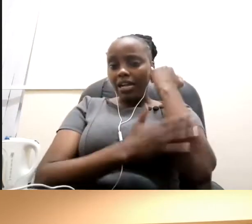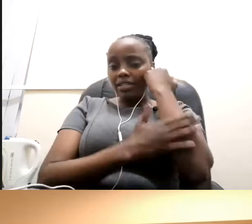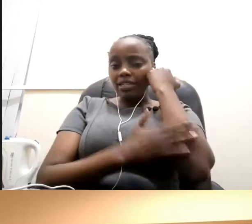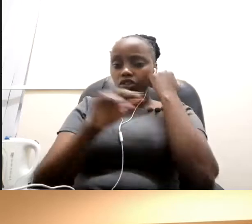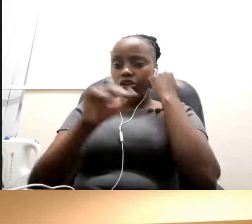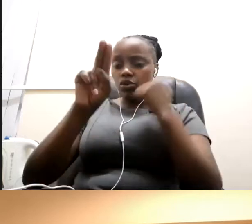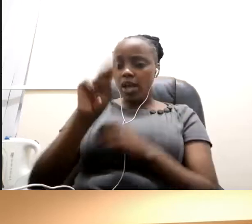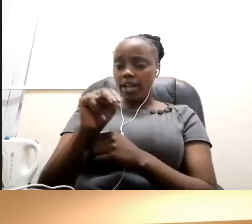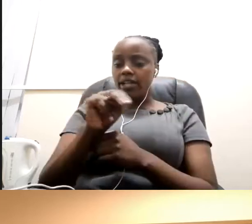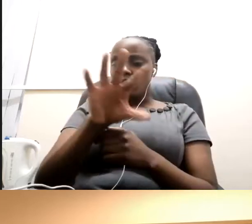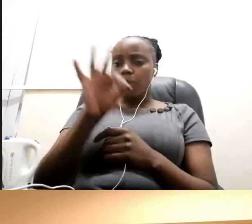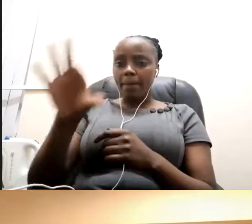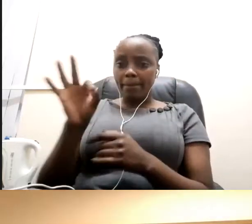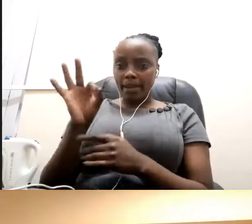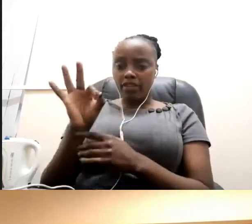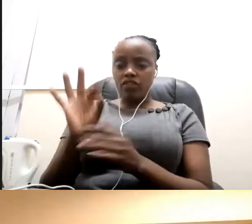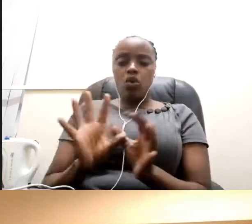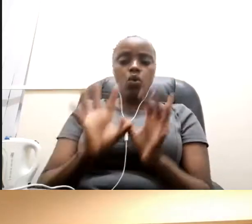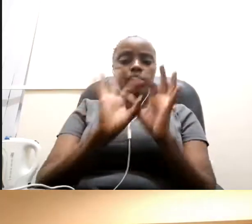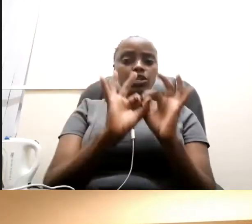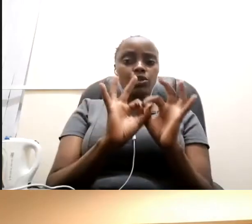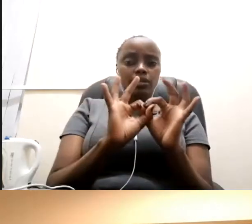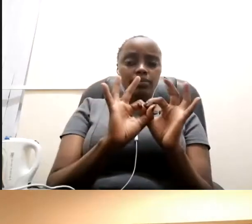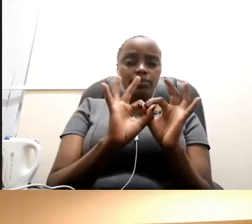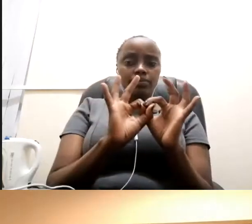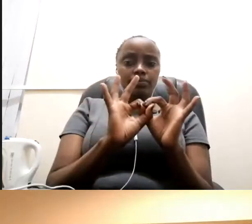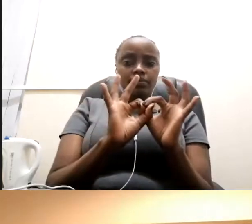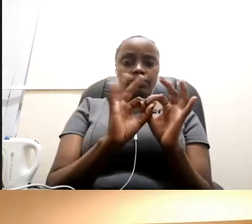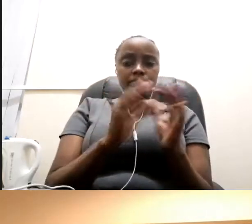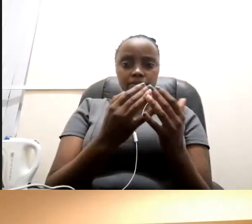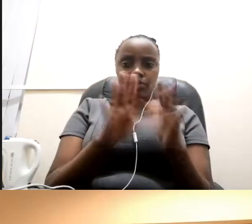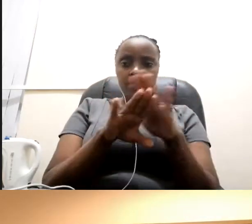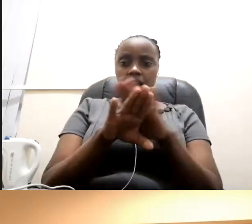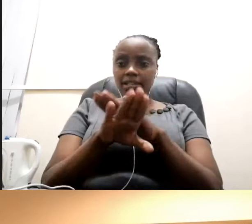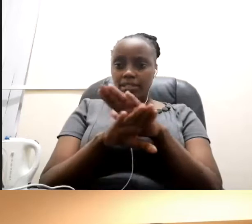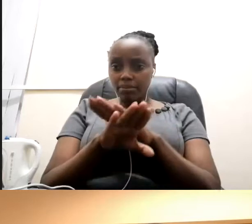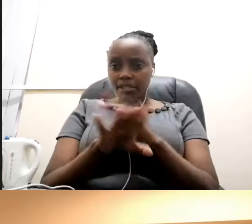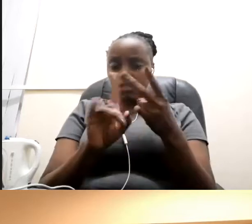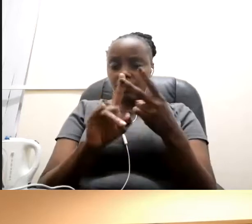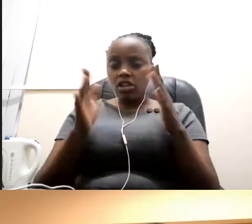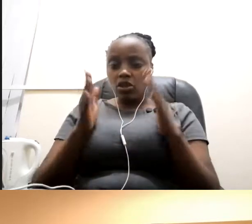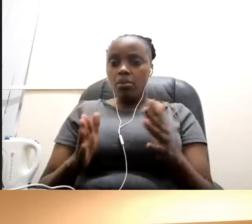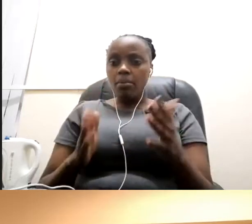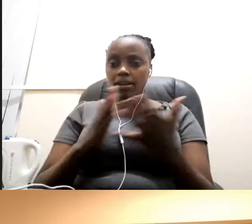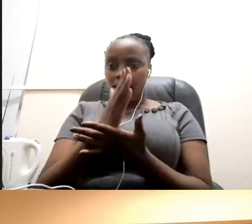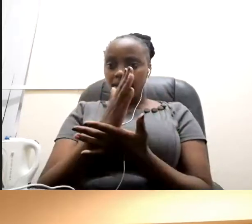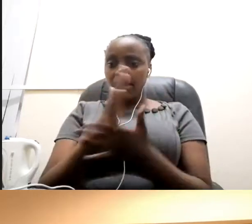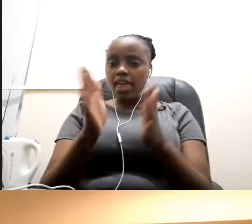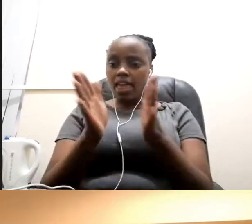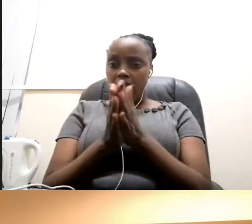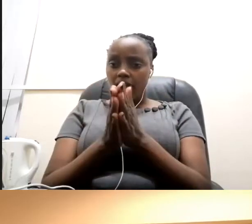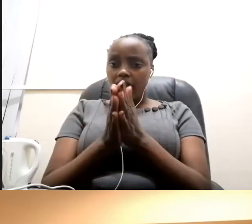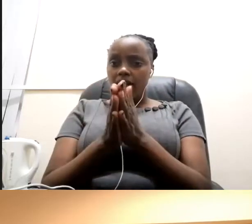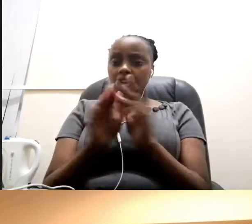identify the connection among accessibility, human rights, and